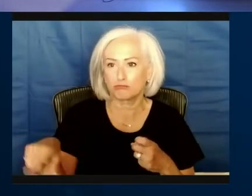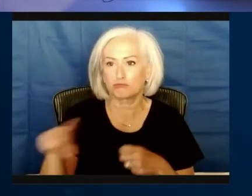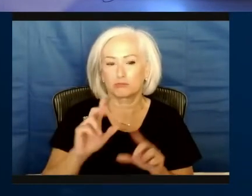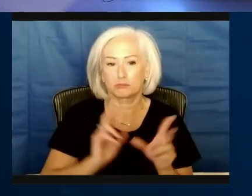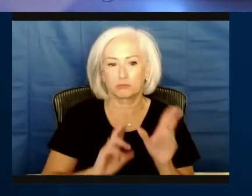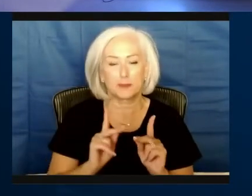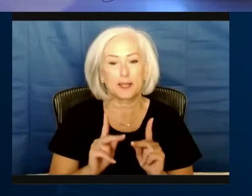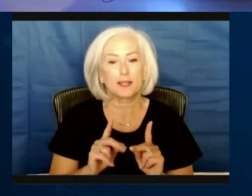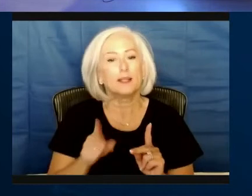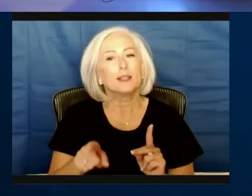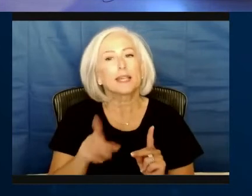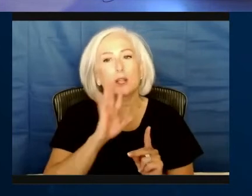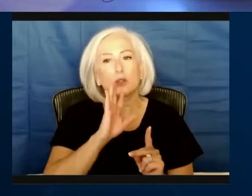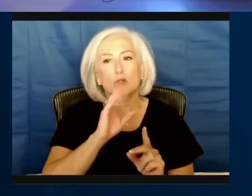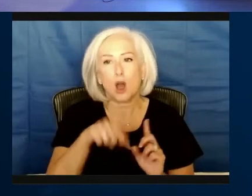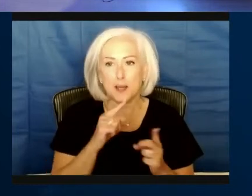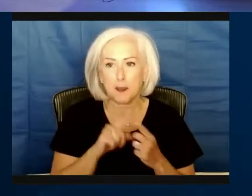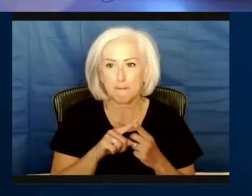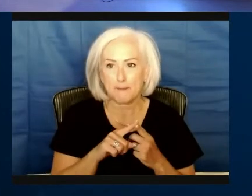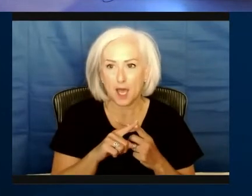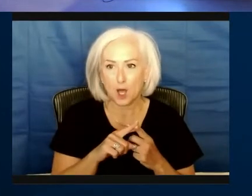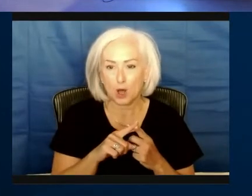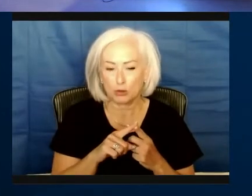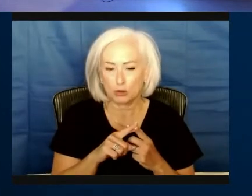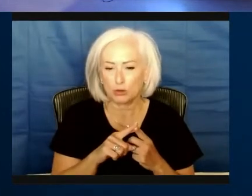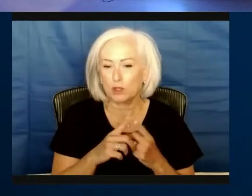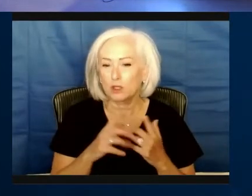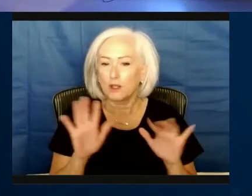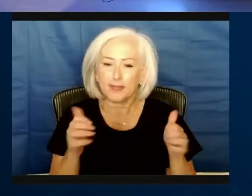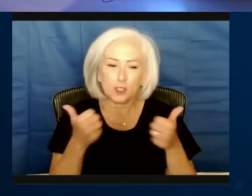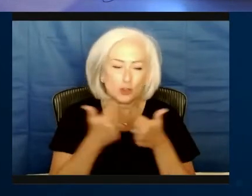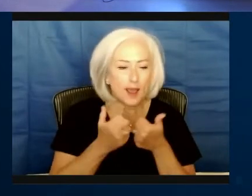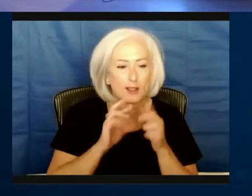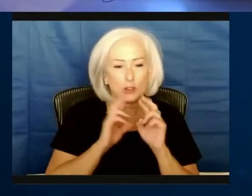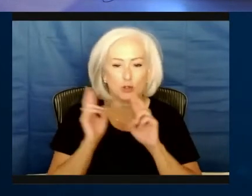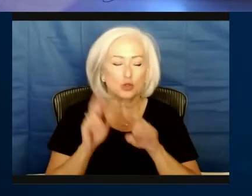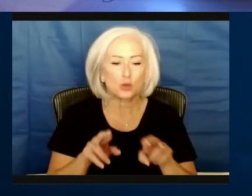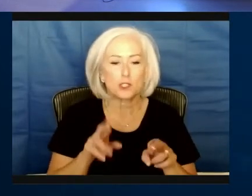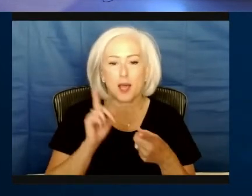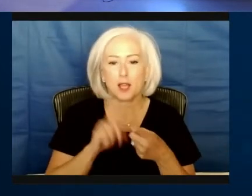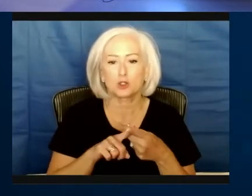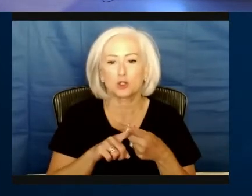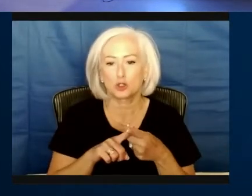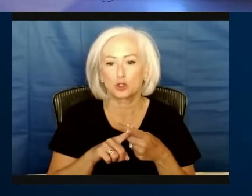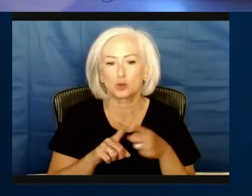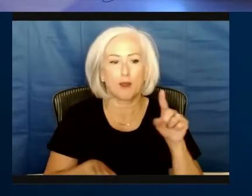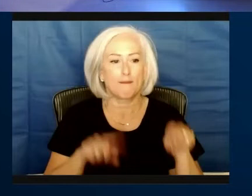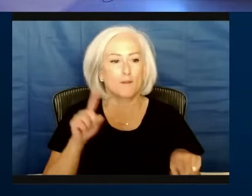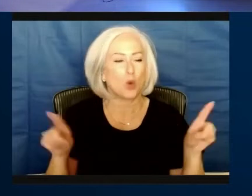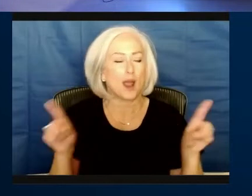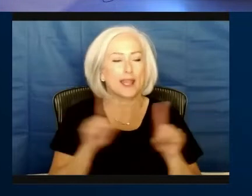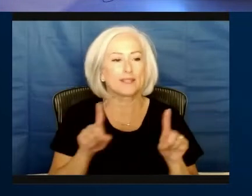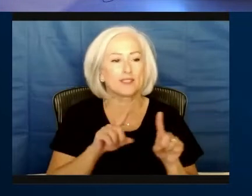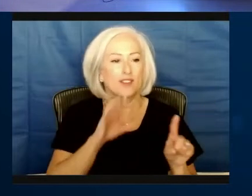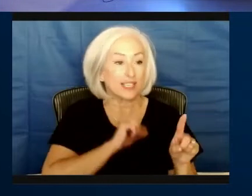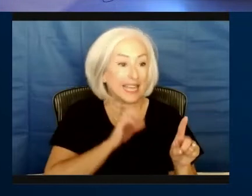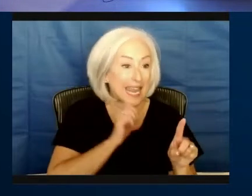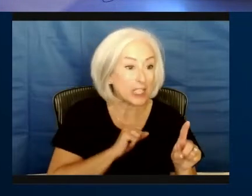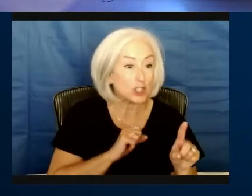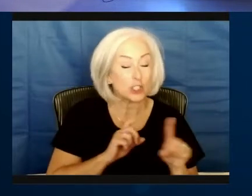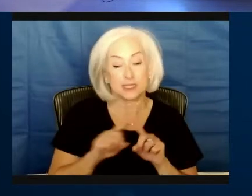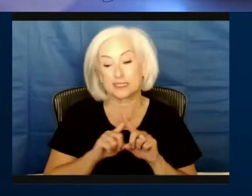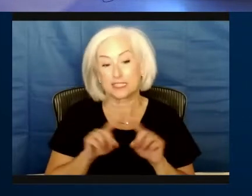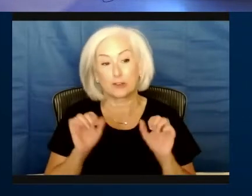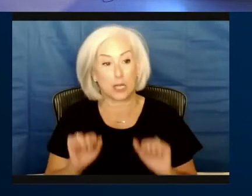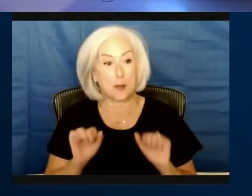the issues, really, and the challenges of having to respond to varying ages or people of different abilities? You might be in some of